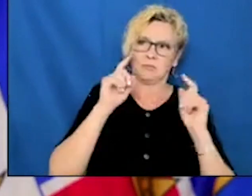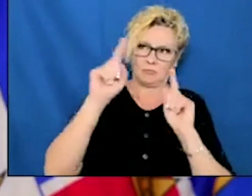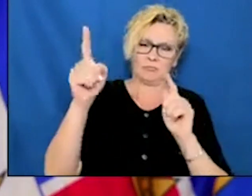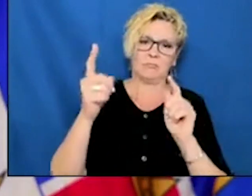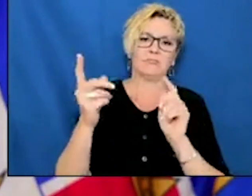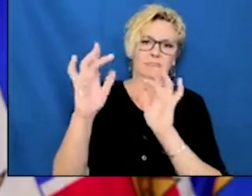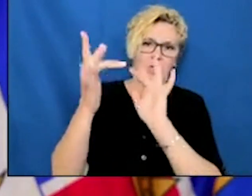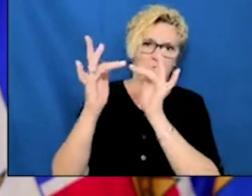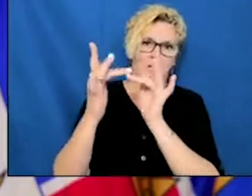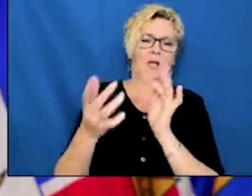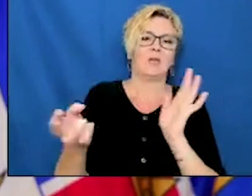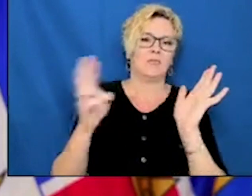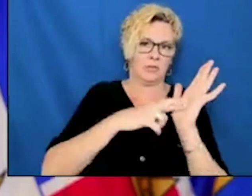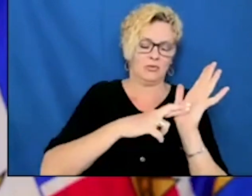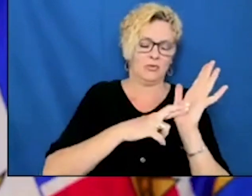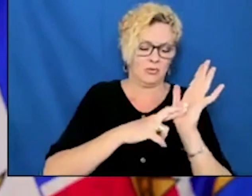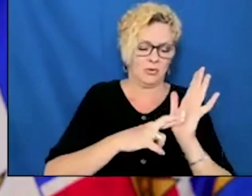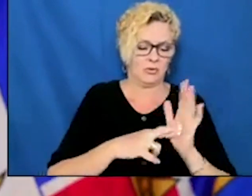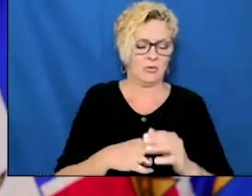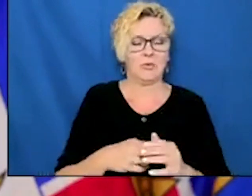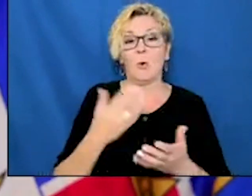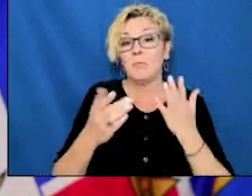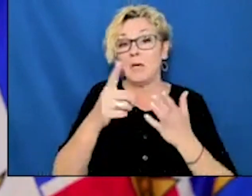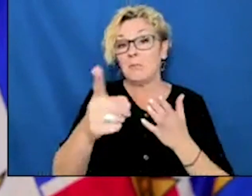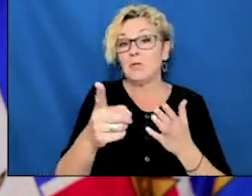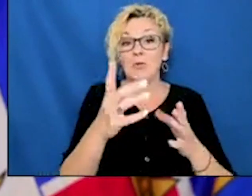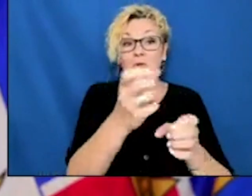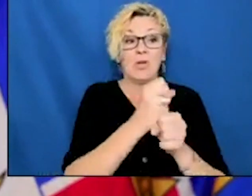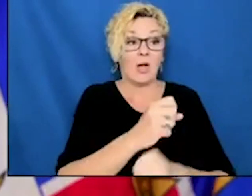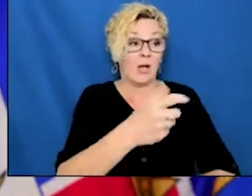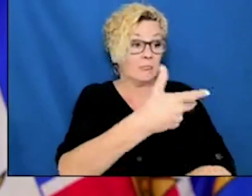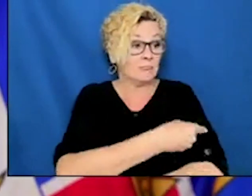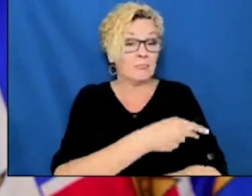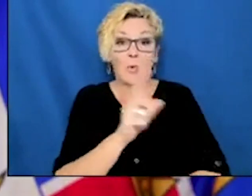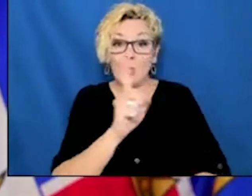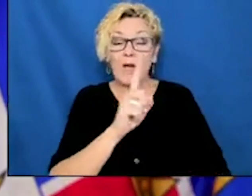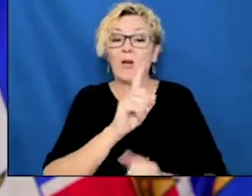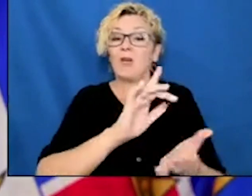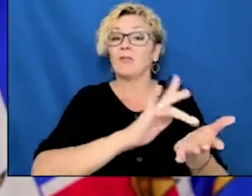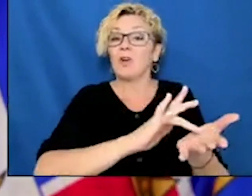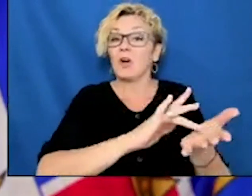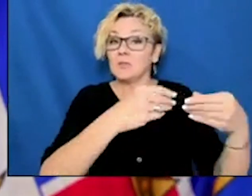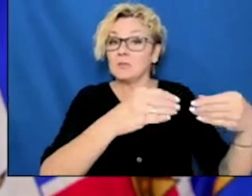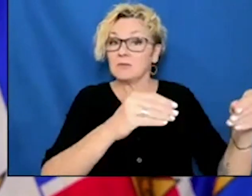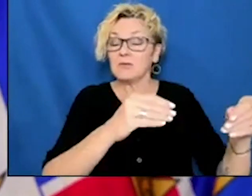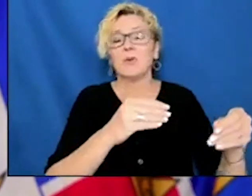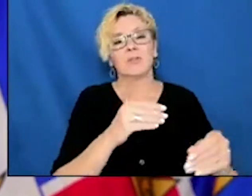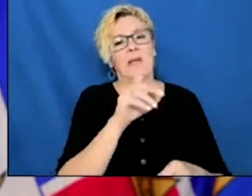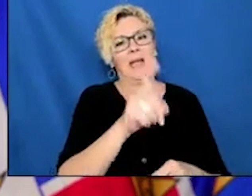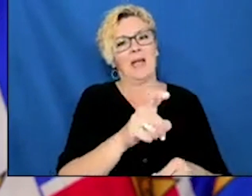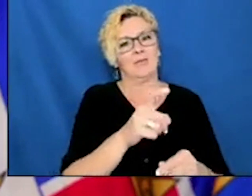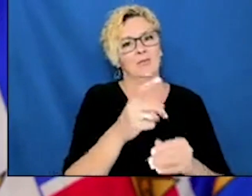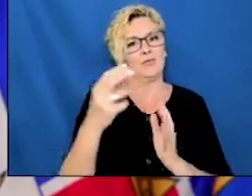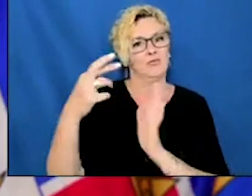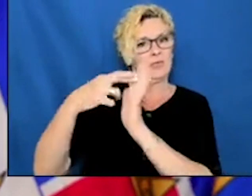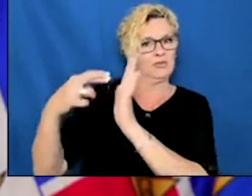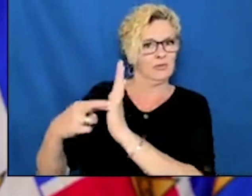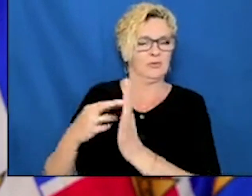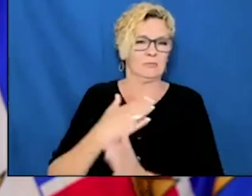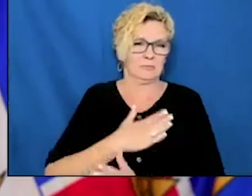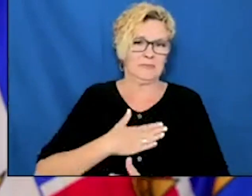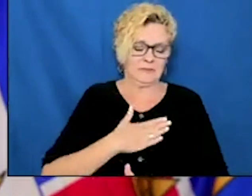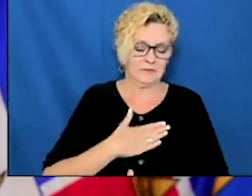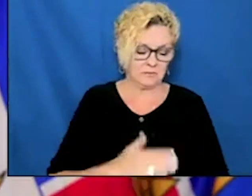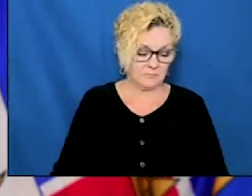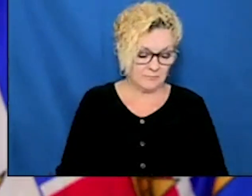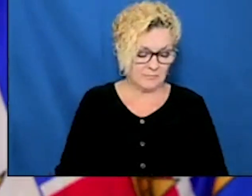as well. And if you're already registered, I ask you to please encourage and help your friends and family and colleagues to do